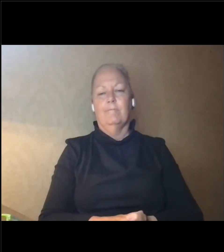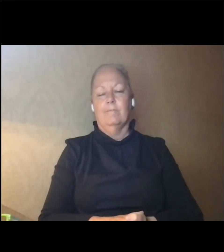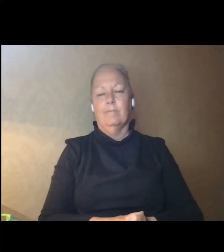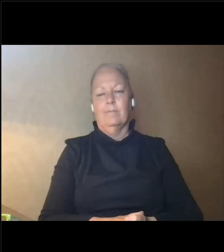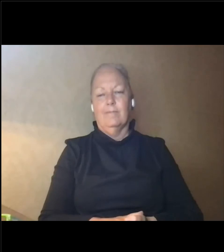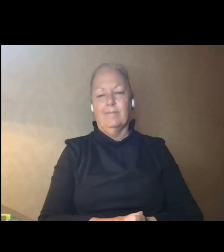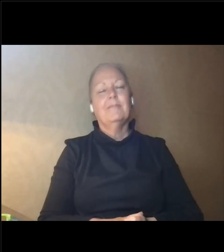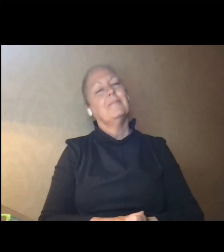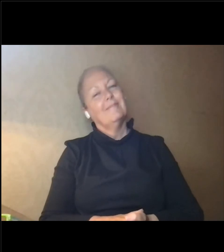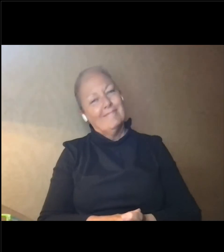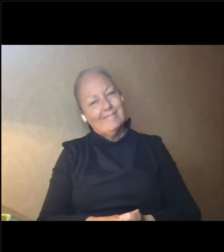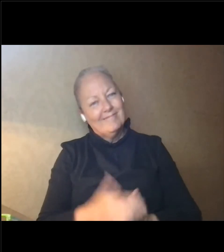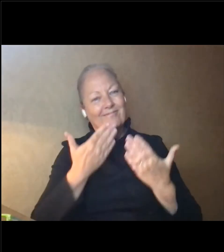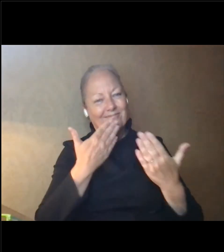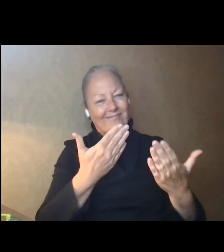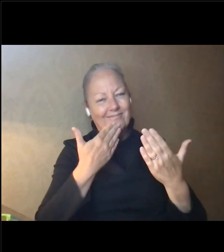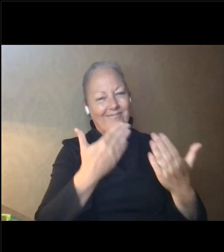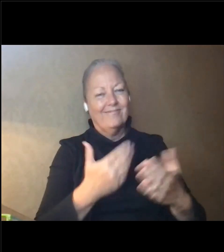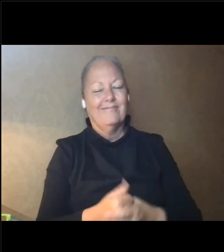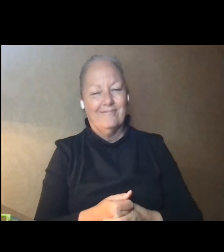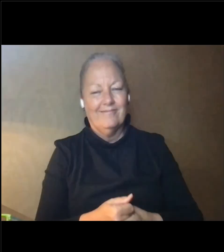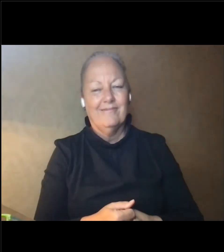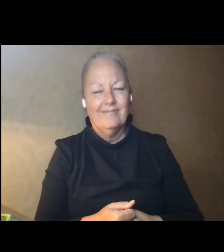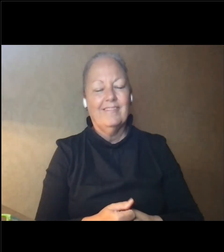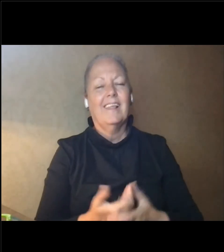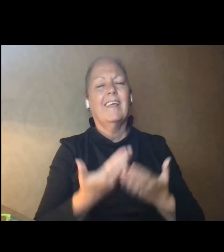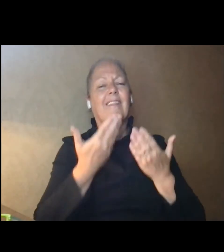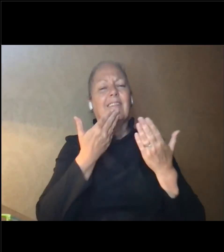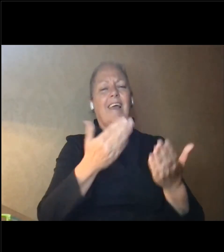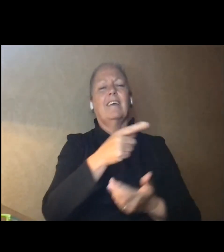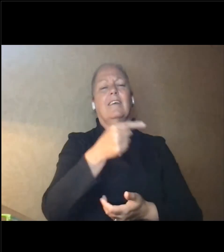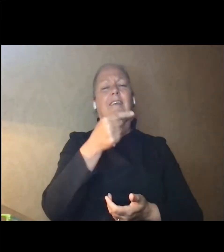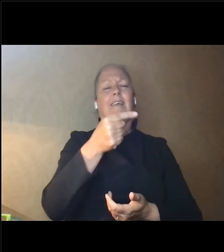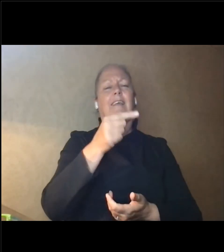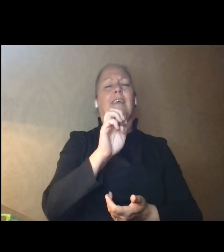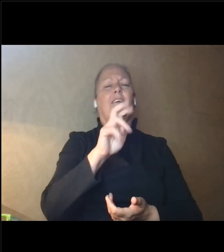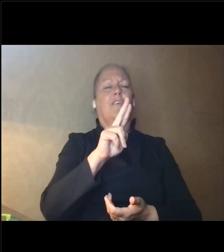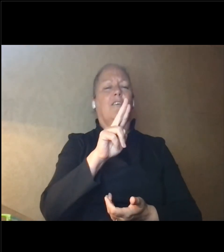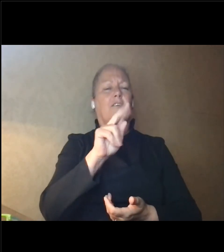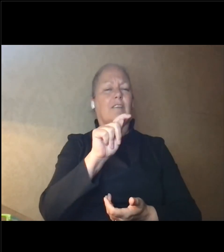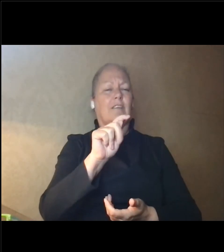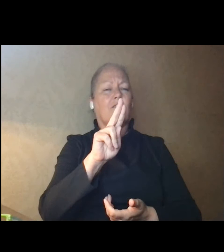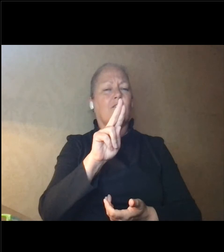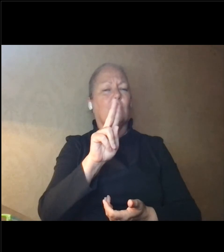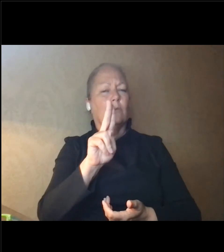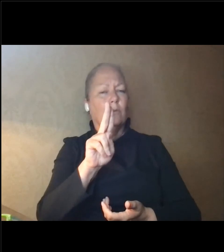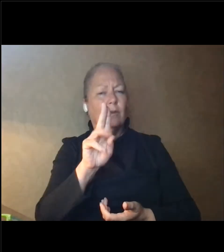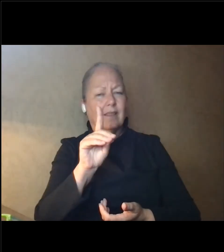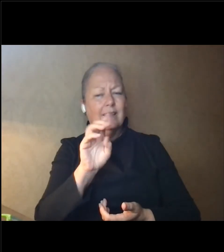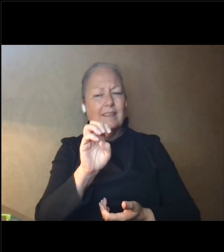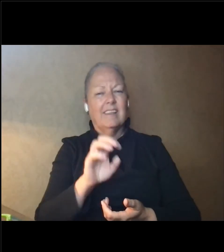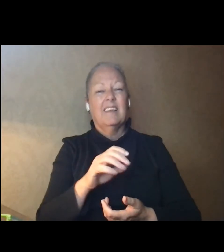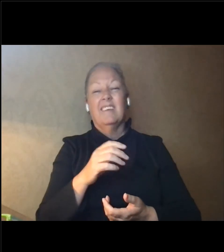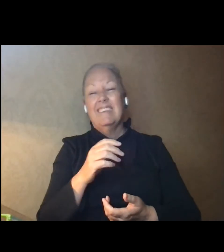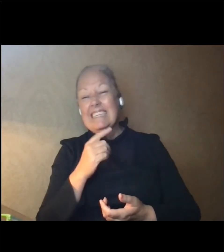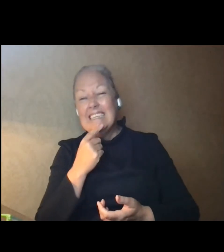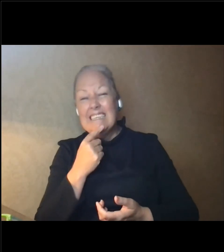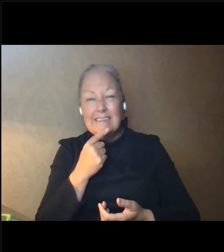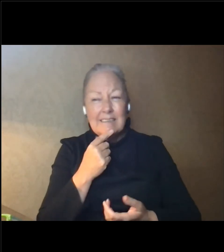Great, thank you Gertrude for your words. So we only have time for probably about